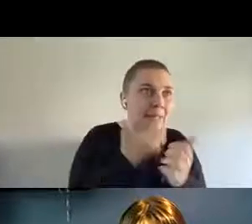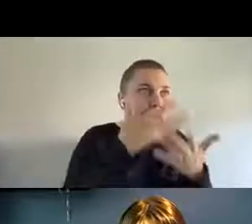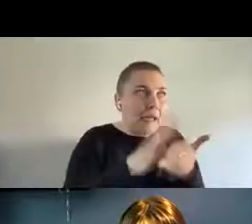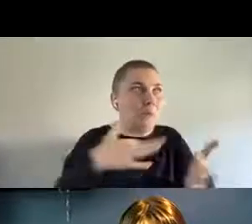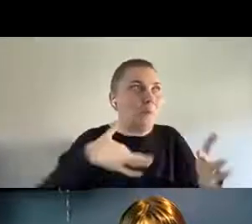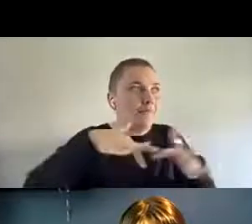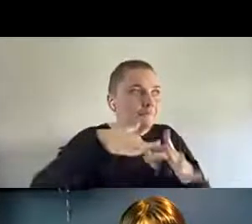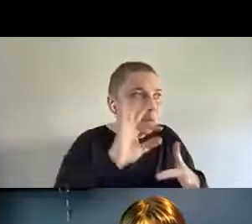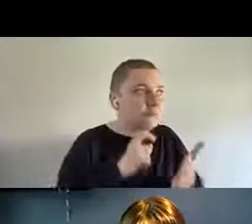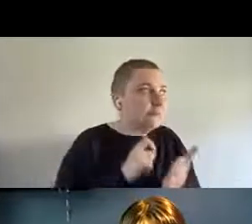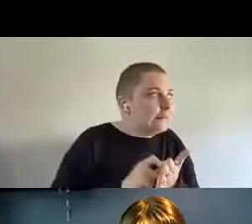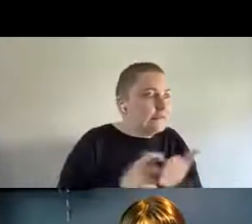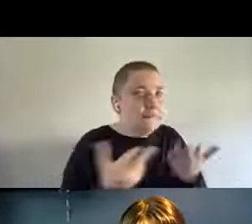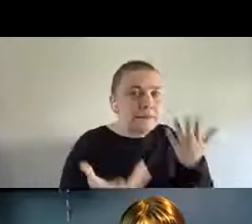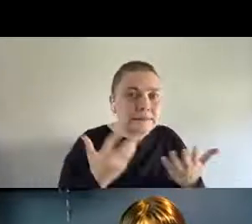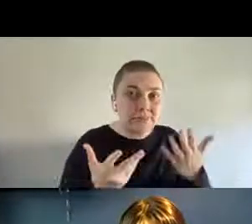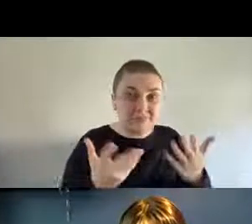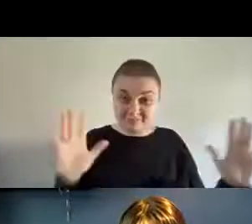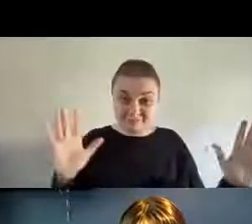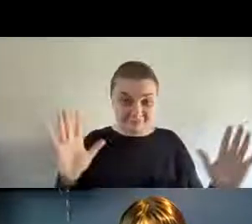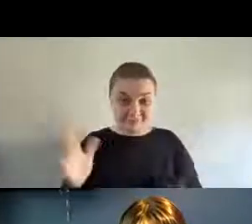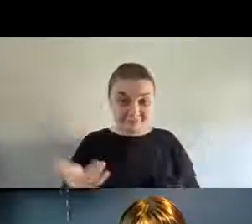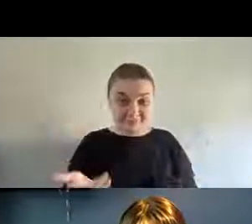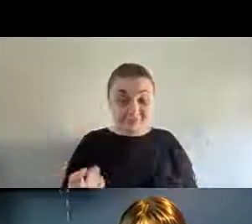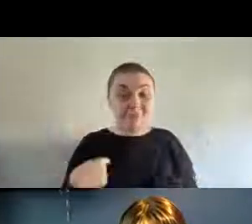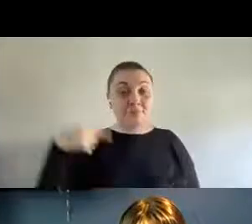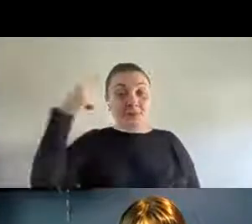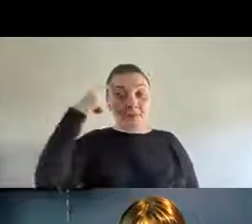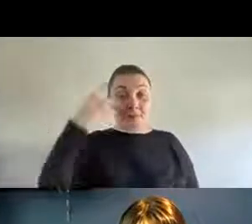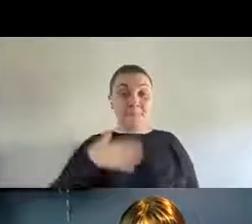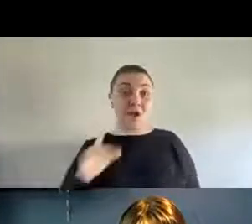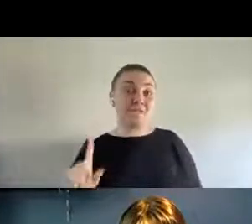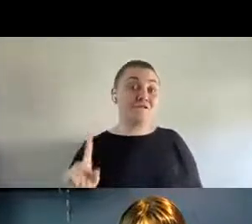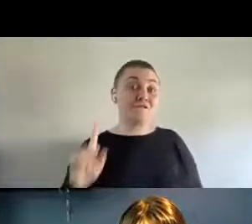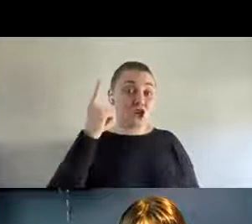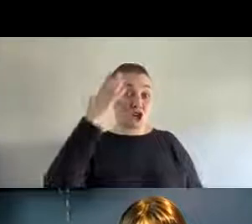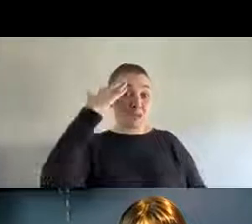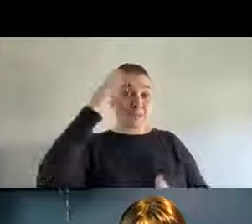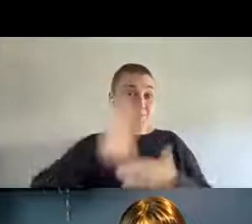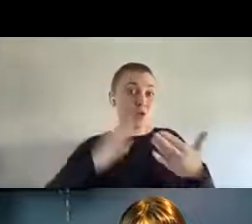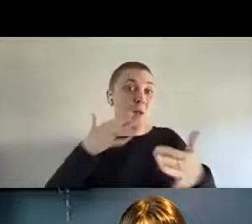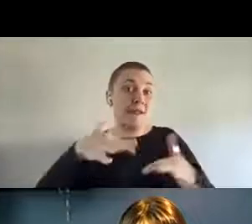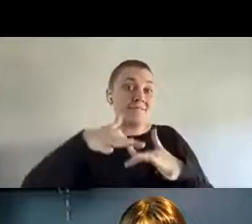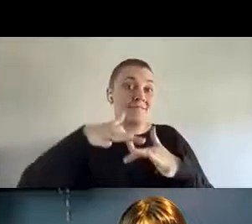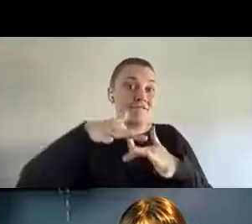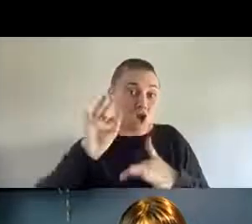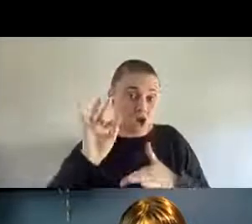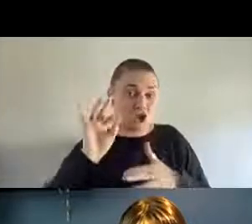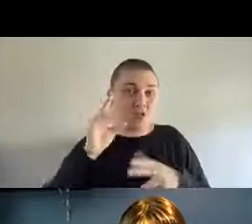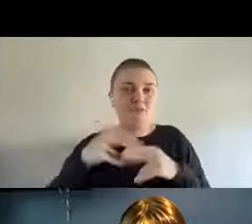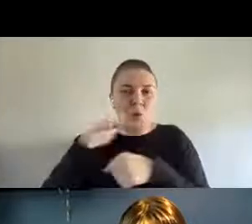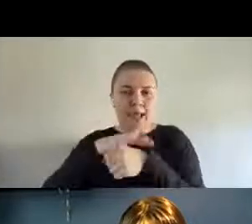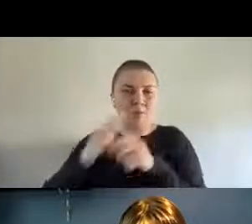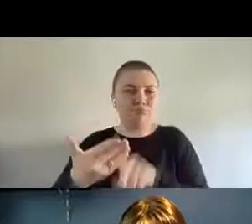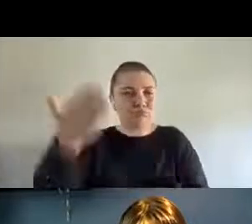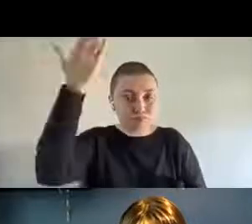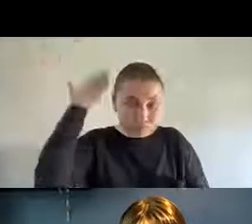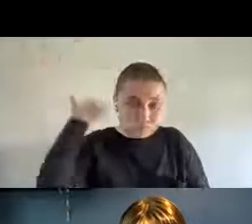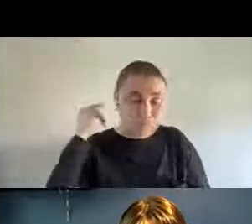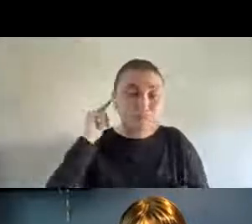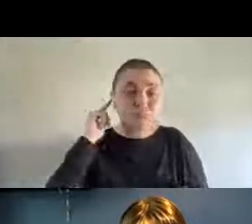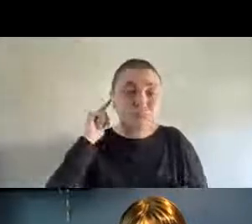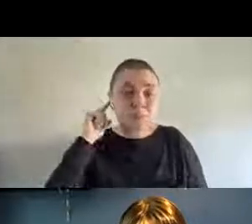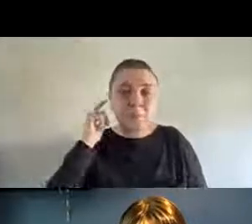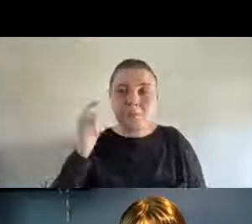to vote. Contrast this with my first experience of voting for this particular council prior to the ballot